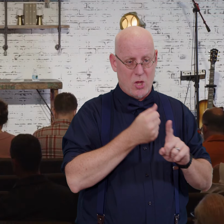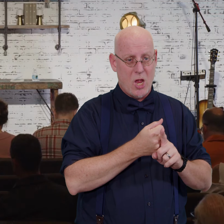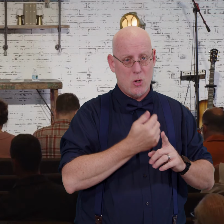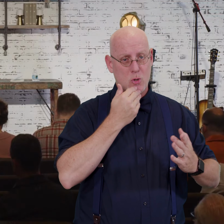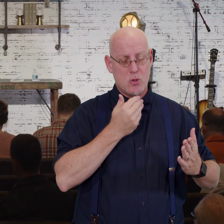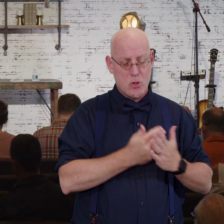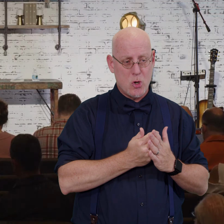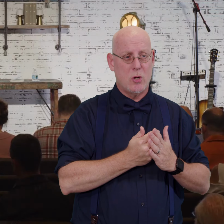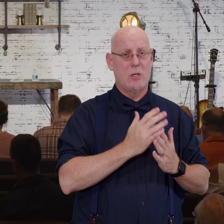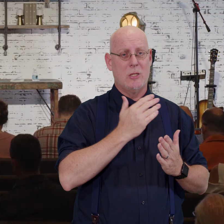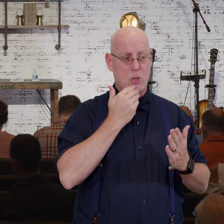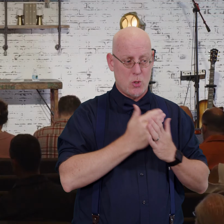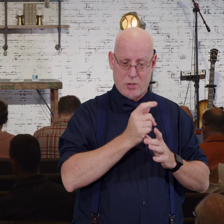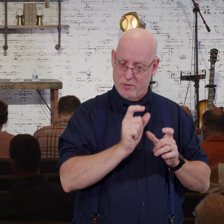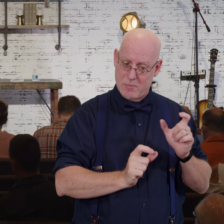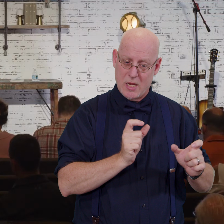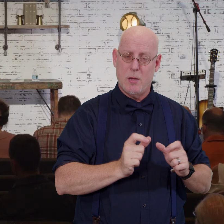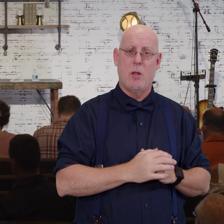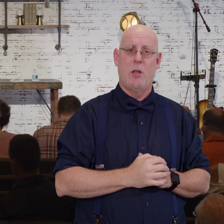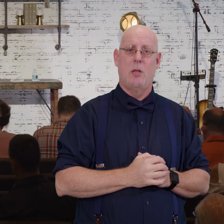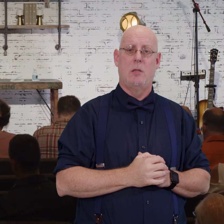good, the ultimate good of his people,